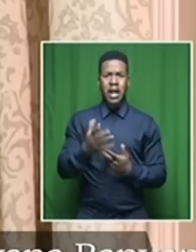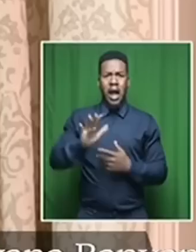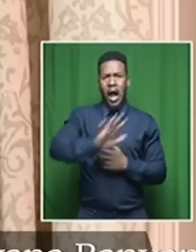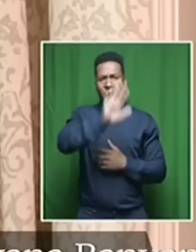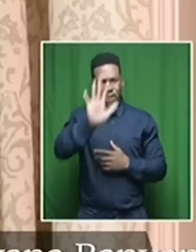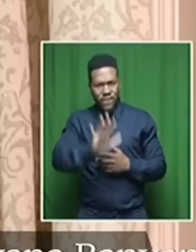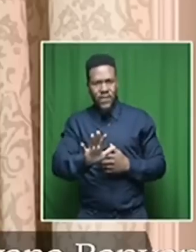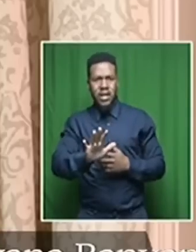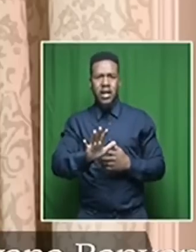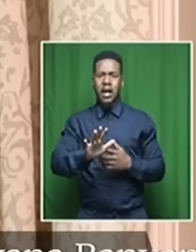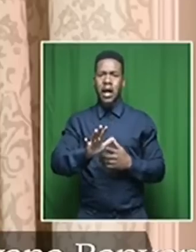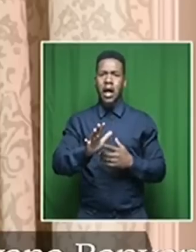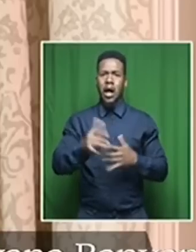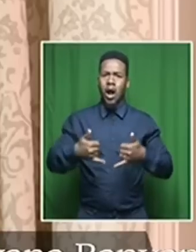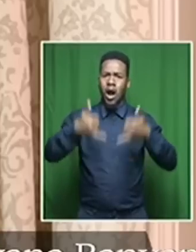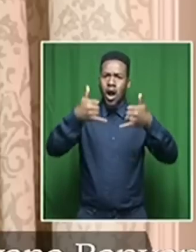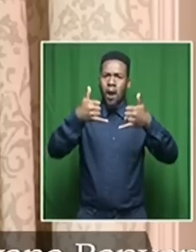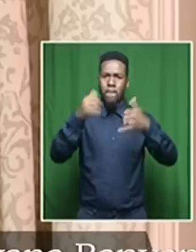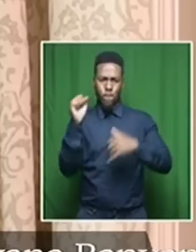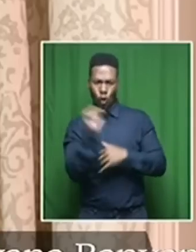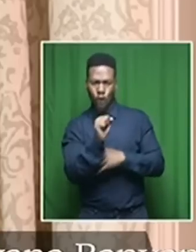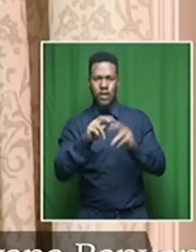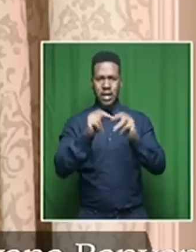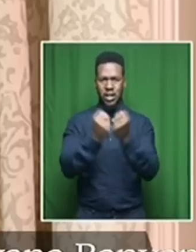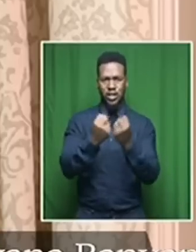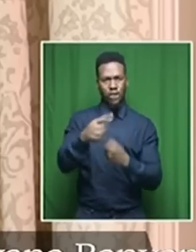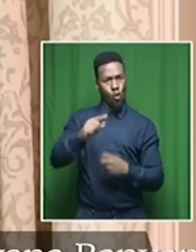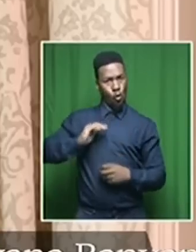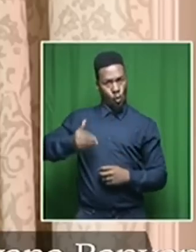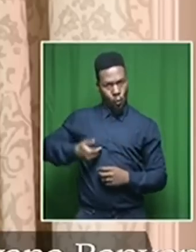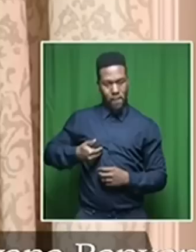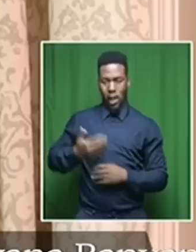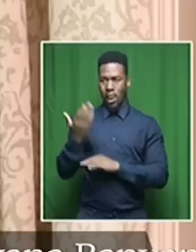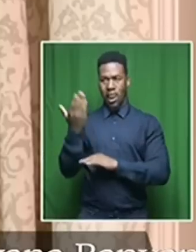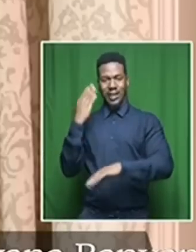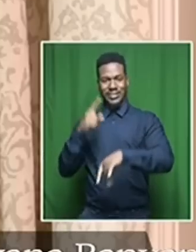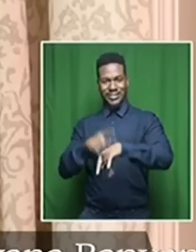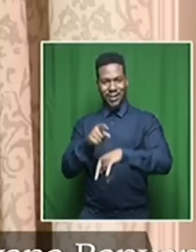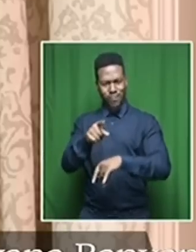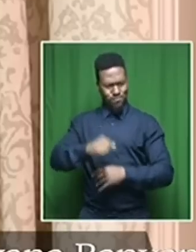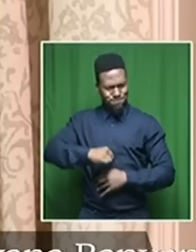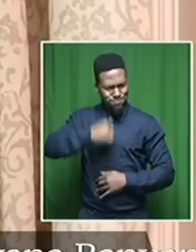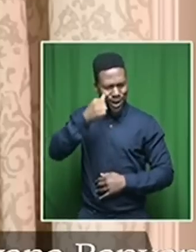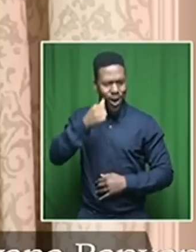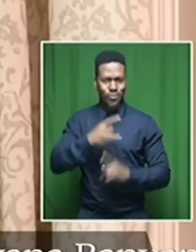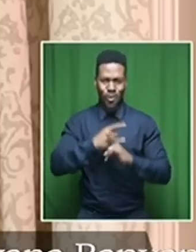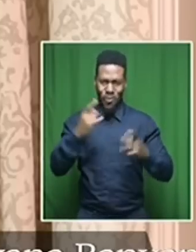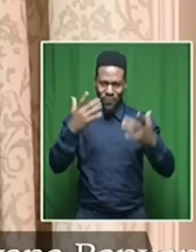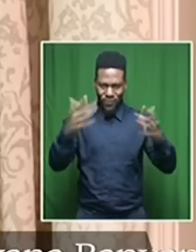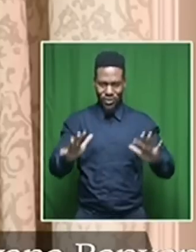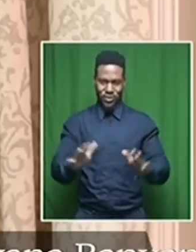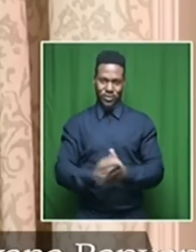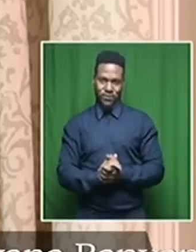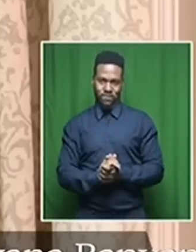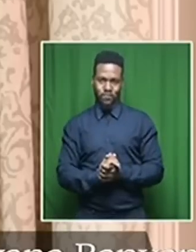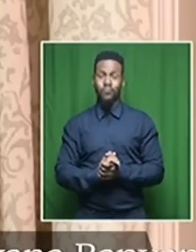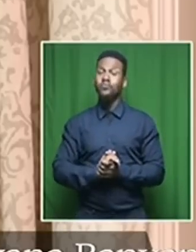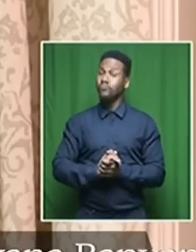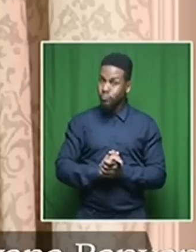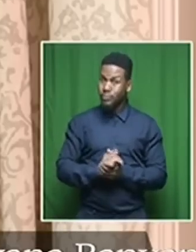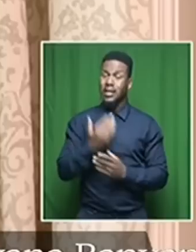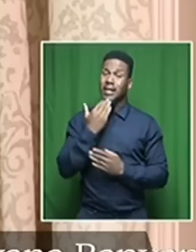of Nations for women the previous time also made us very proud. I